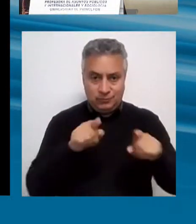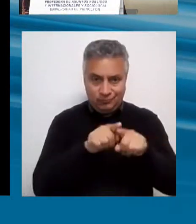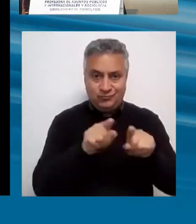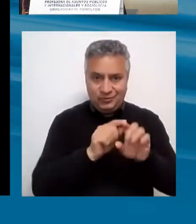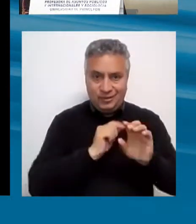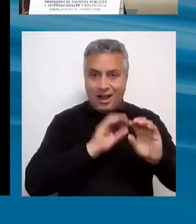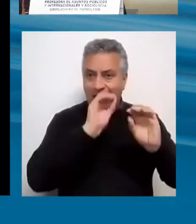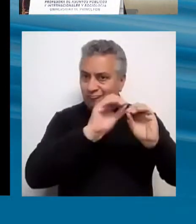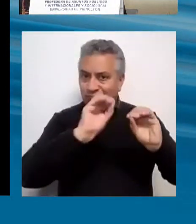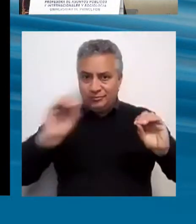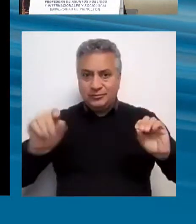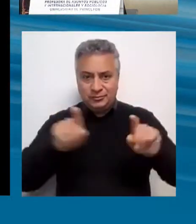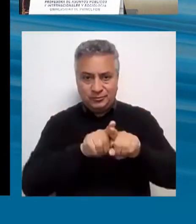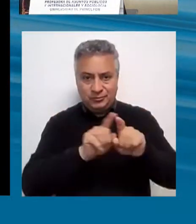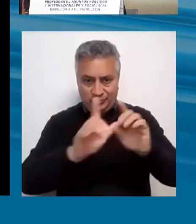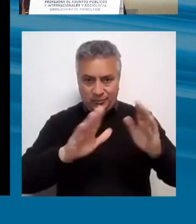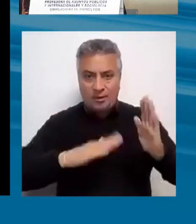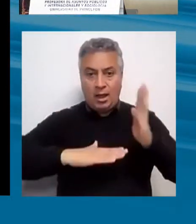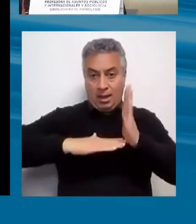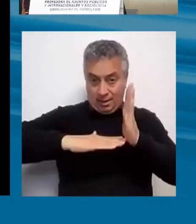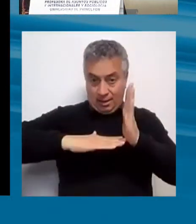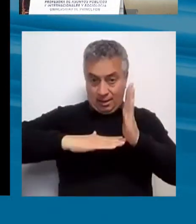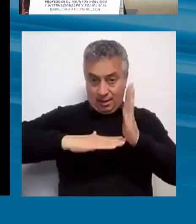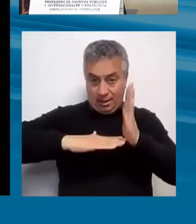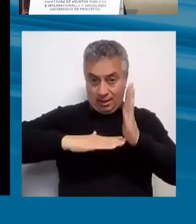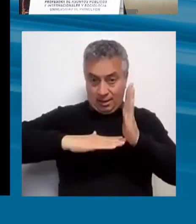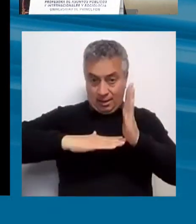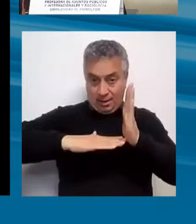data. In the